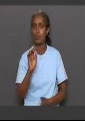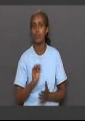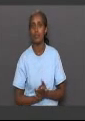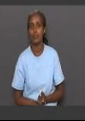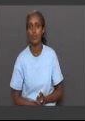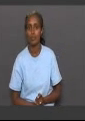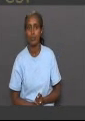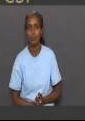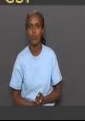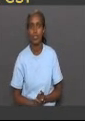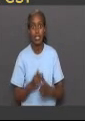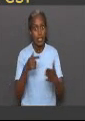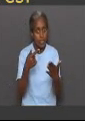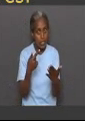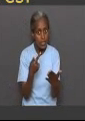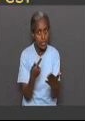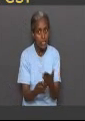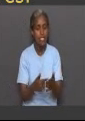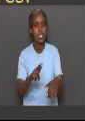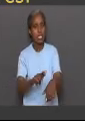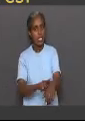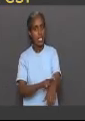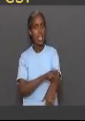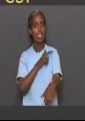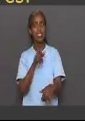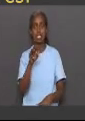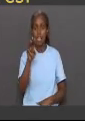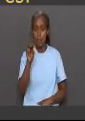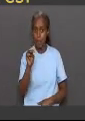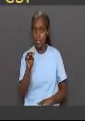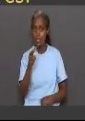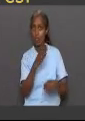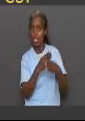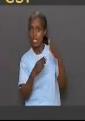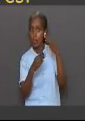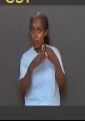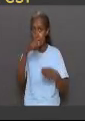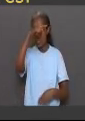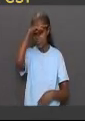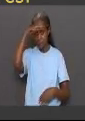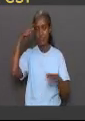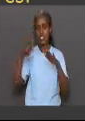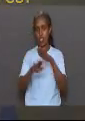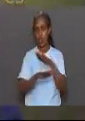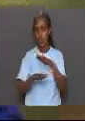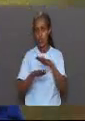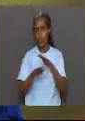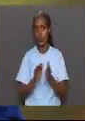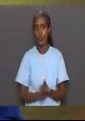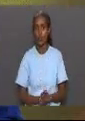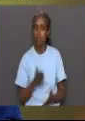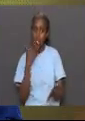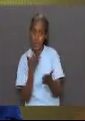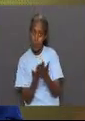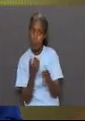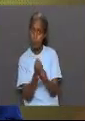21.42. This is the length in meters of the building's shadow. Well